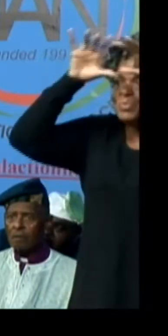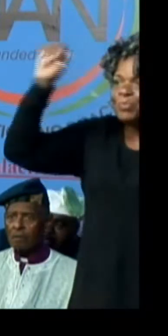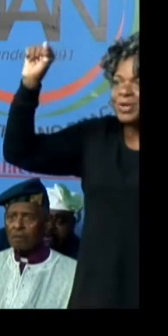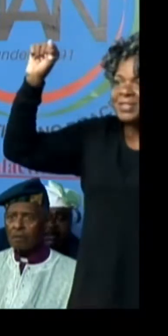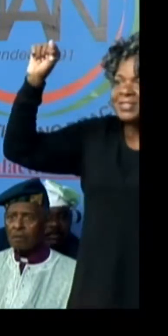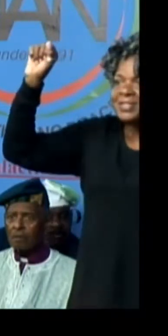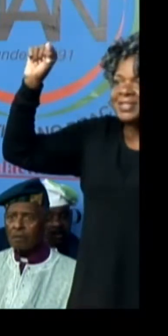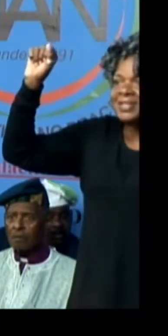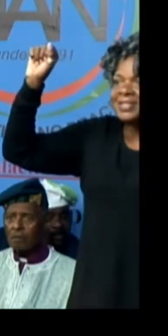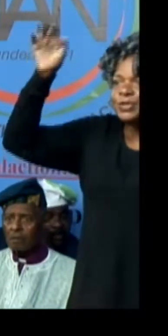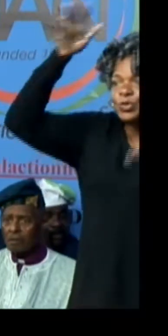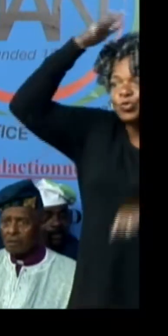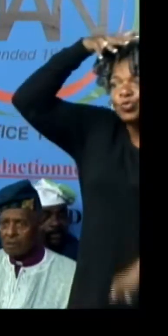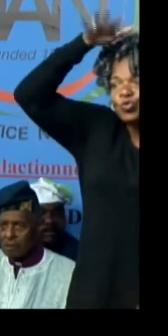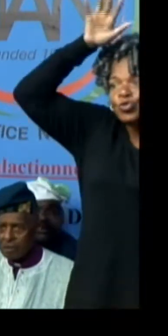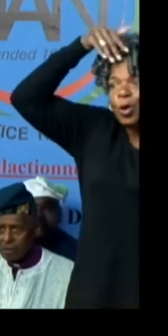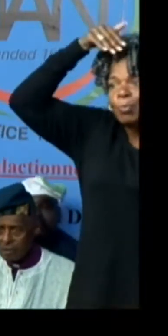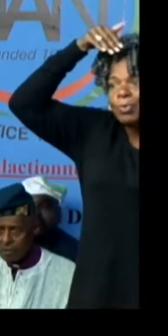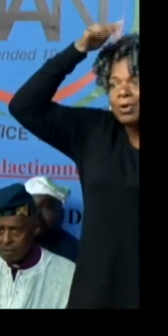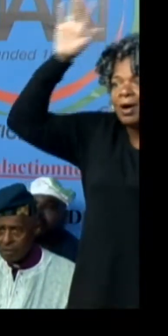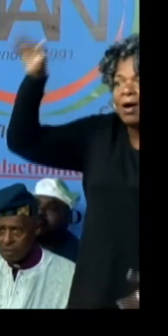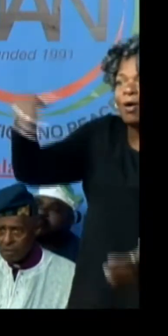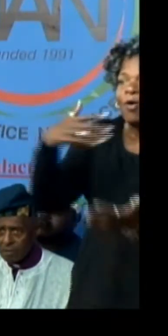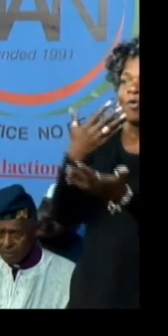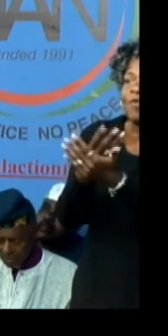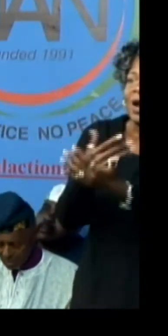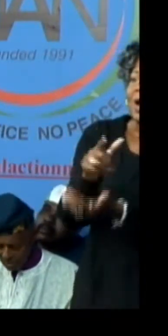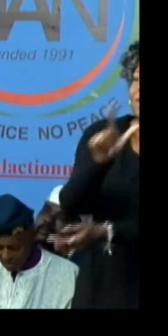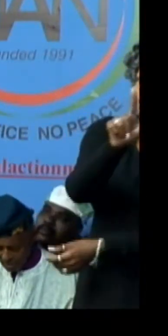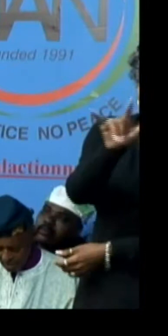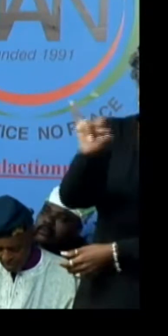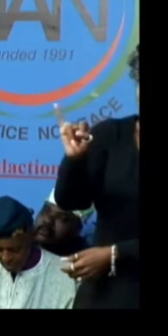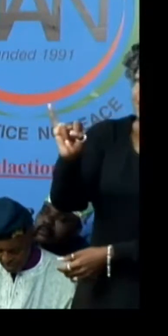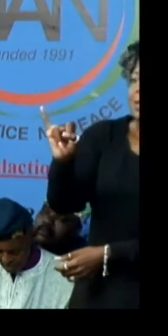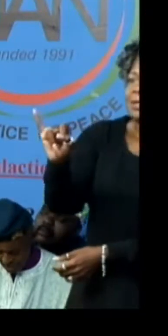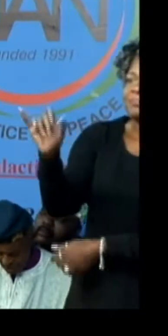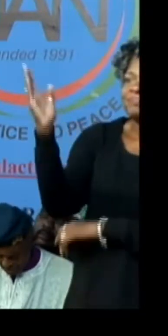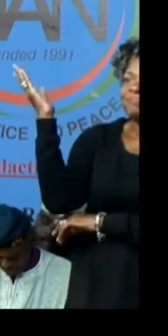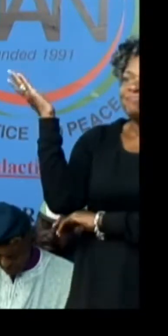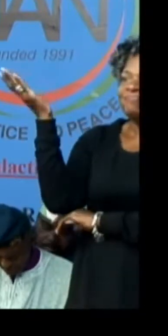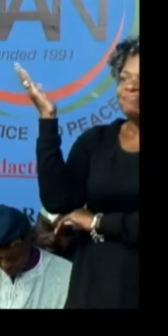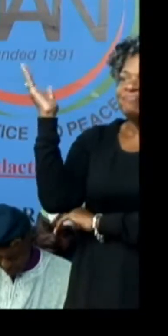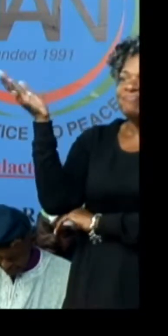in Long Island in front of some law enforcement people.